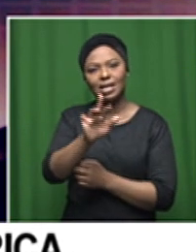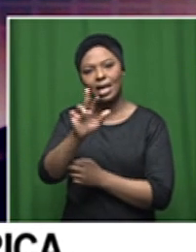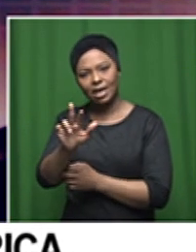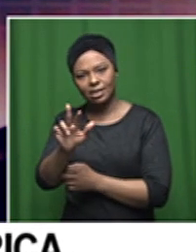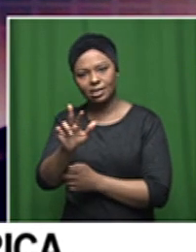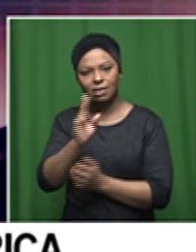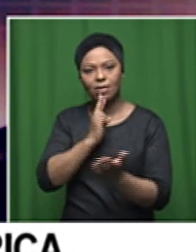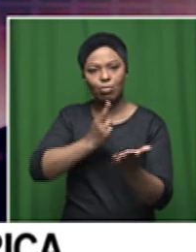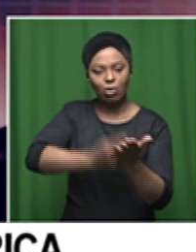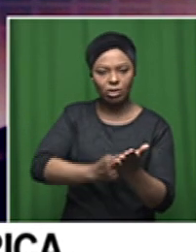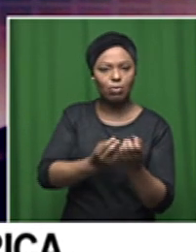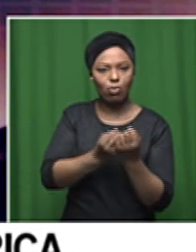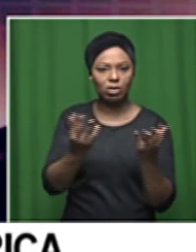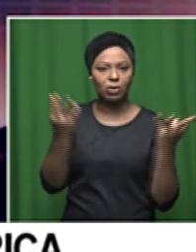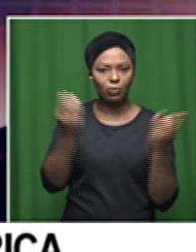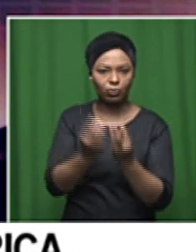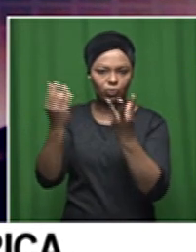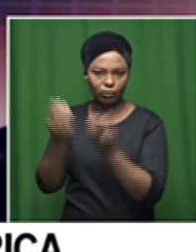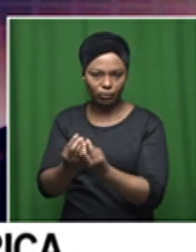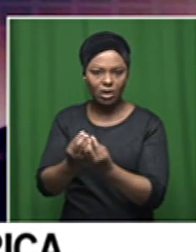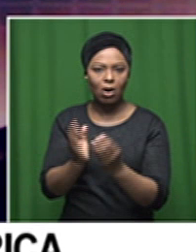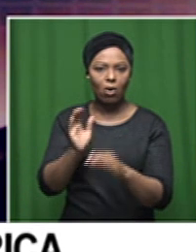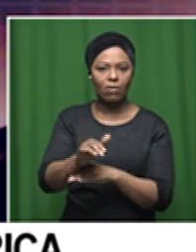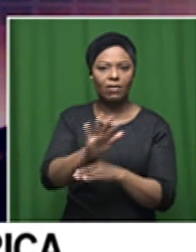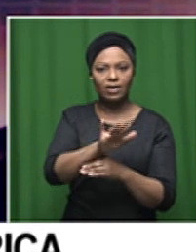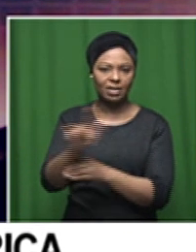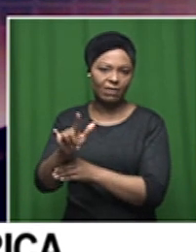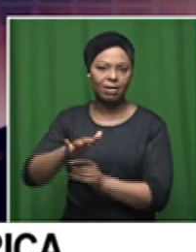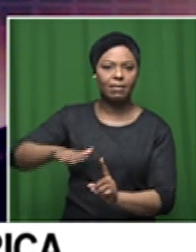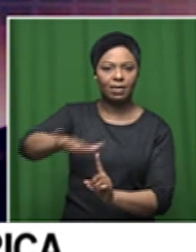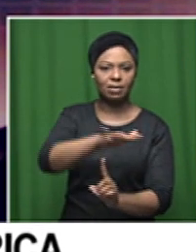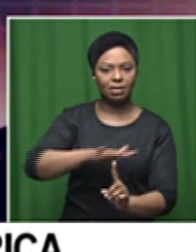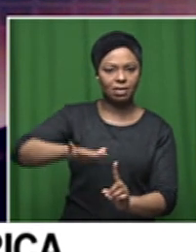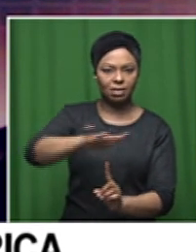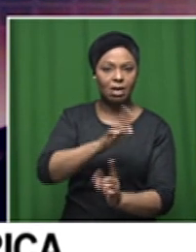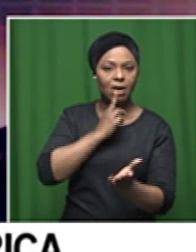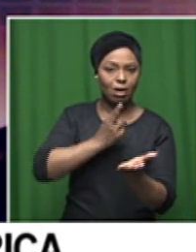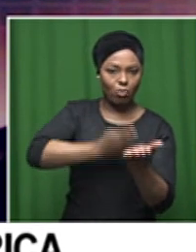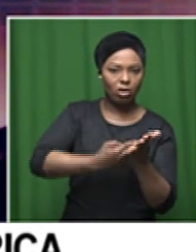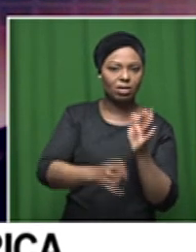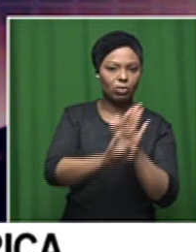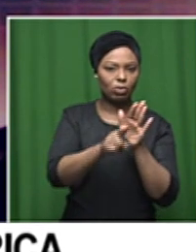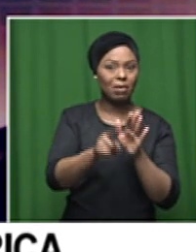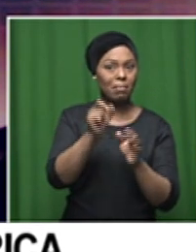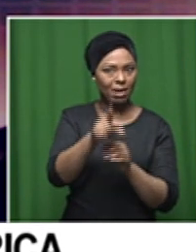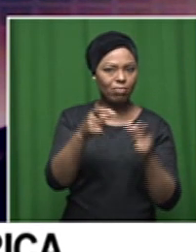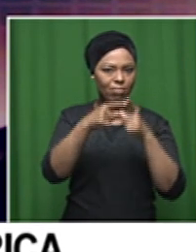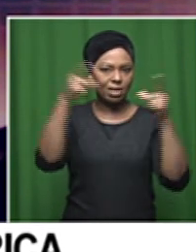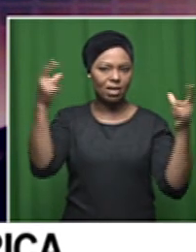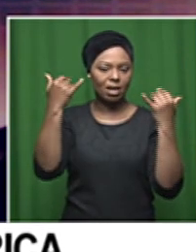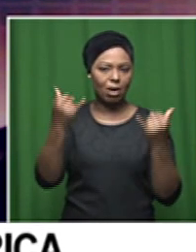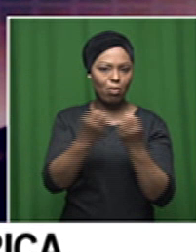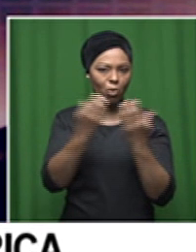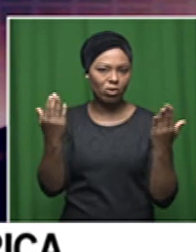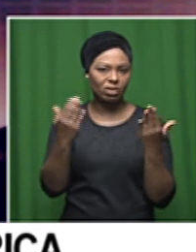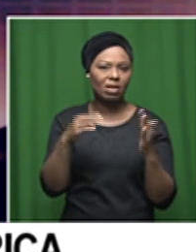reports of shortages of medication across 57 facilities. Now, according to the report, this is one of the major reasons that led to patients defaulting